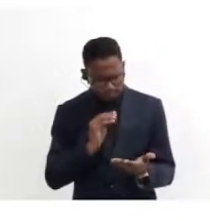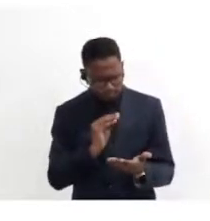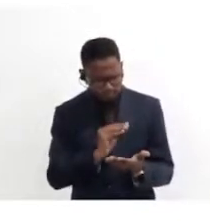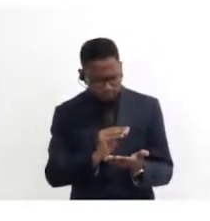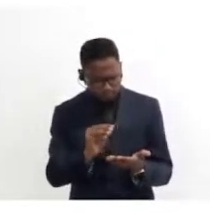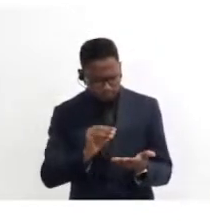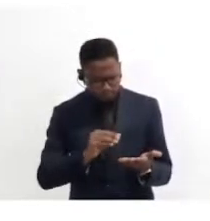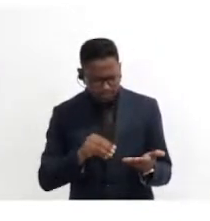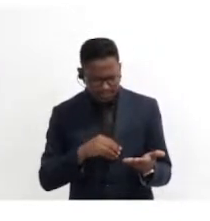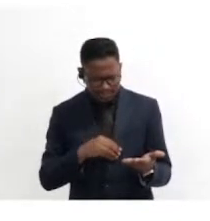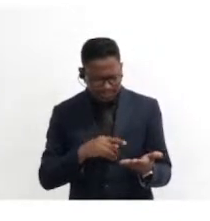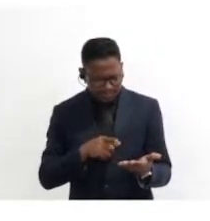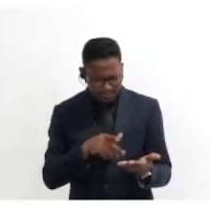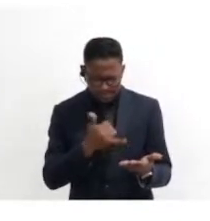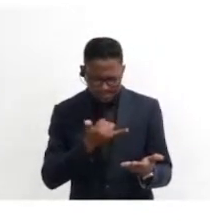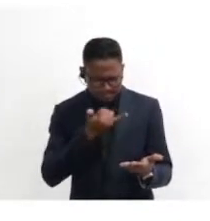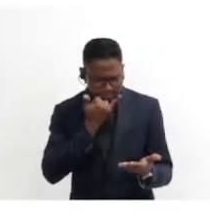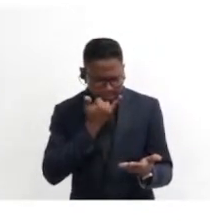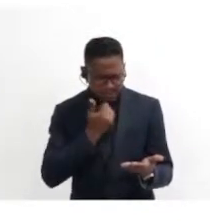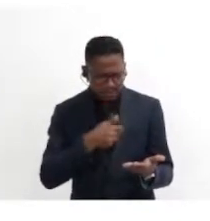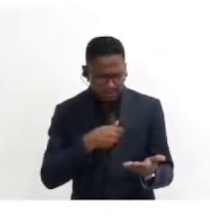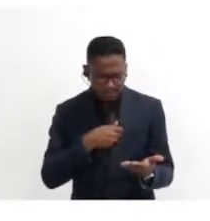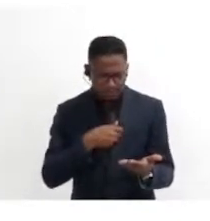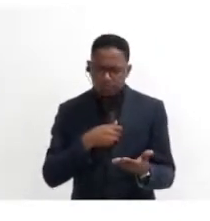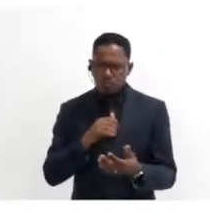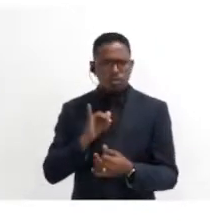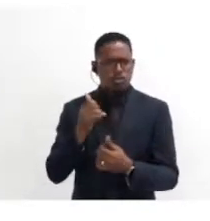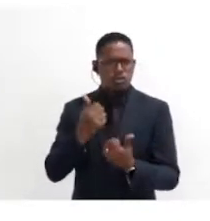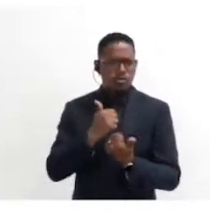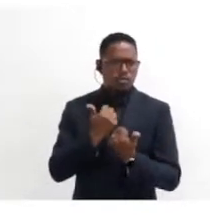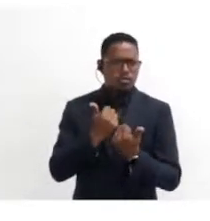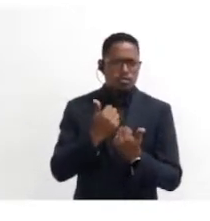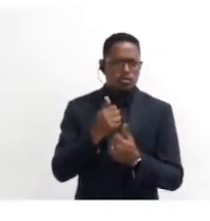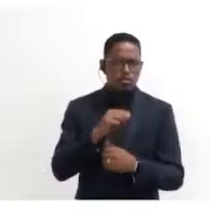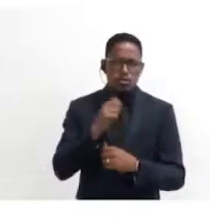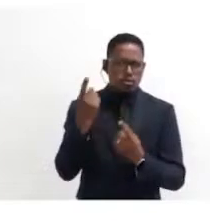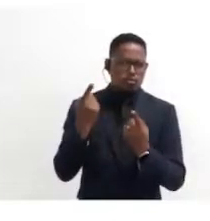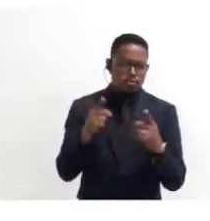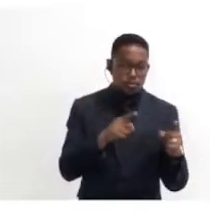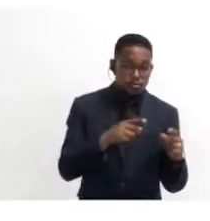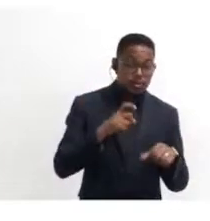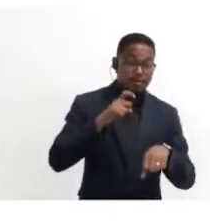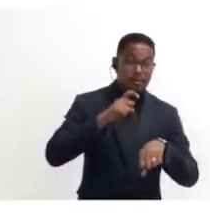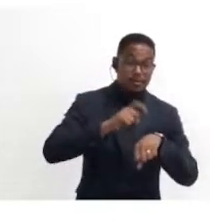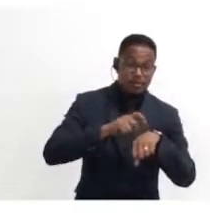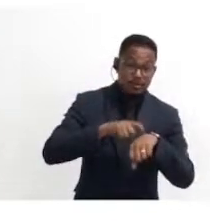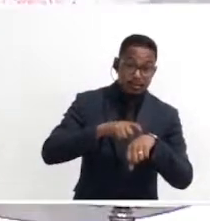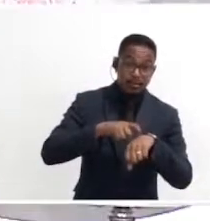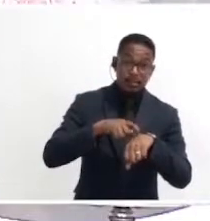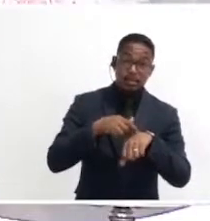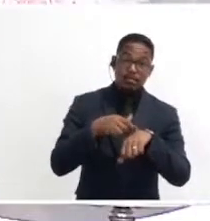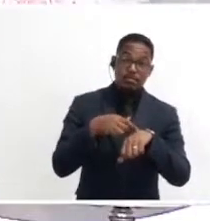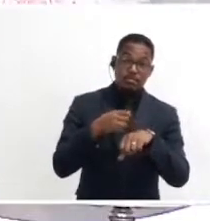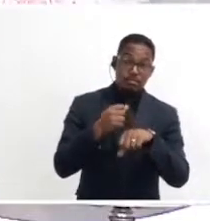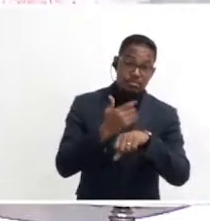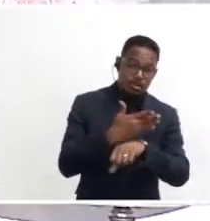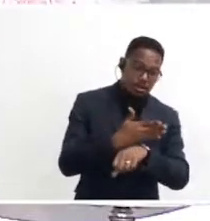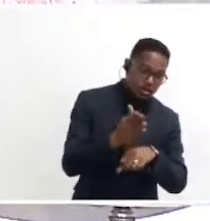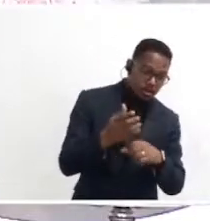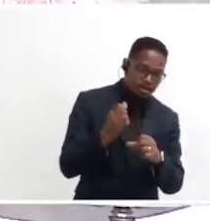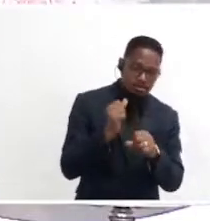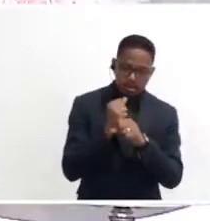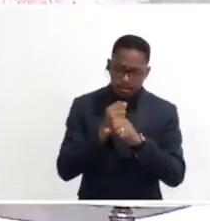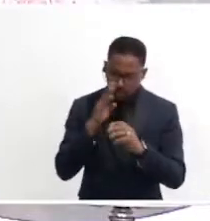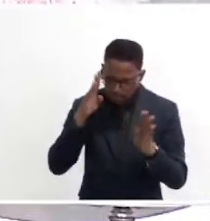probably like anything, you know, over a long period of time working in a profession, you become very attuned to all the